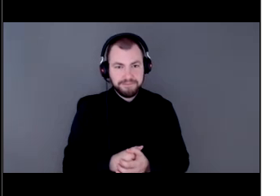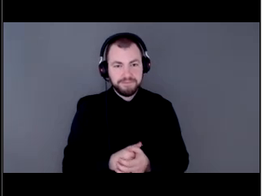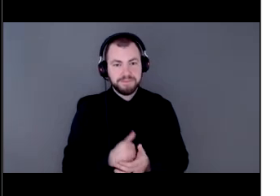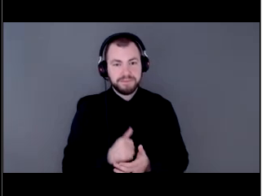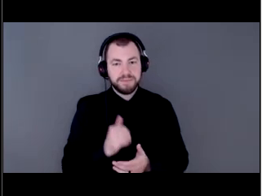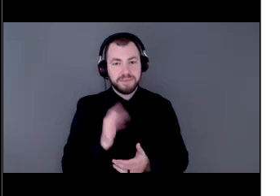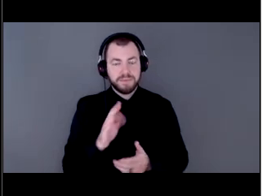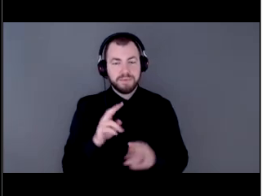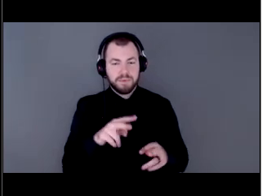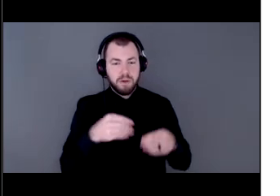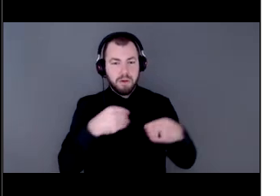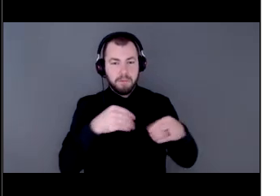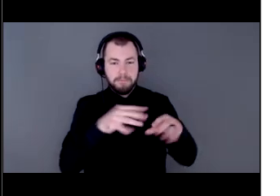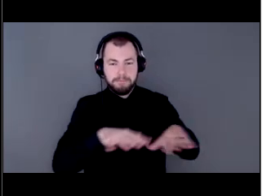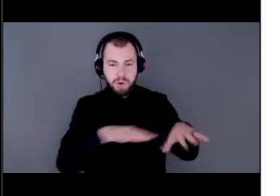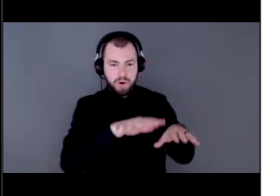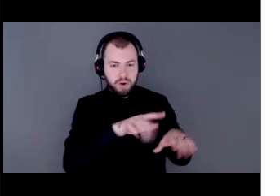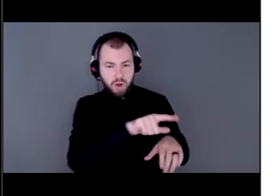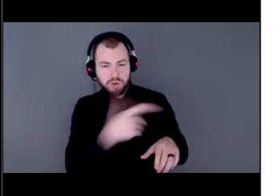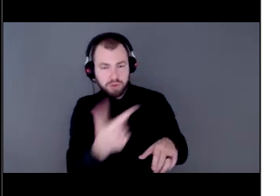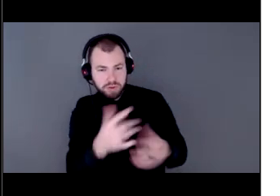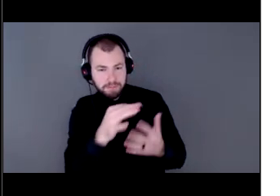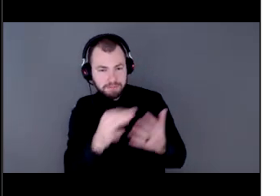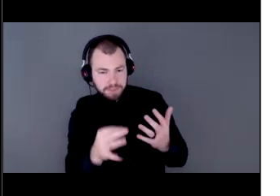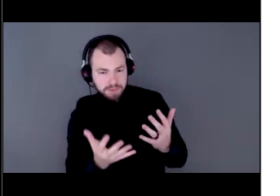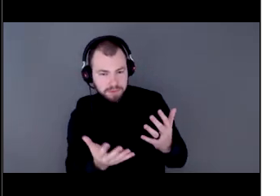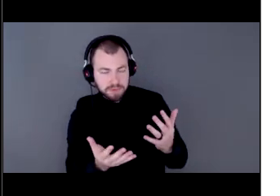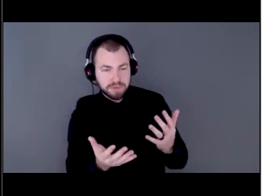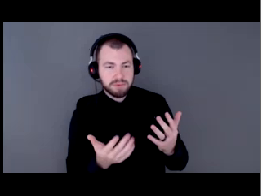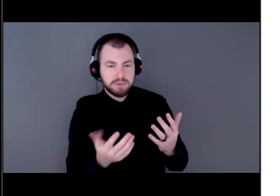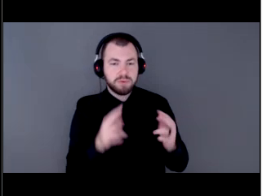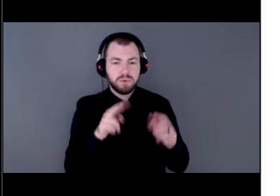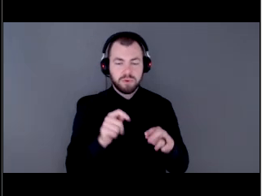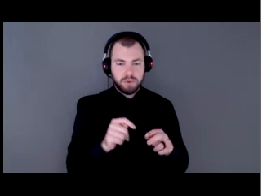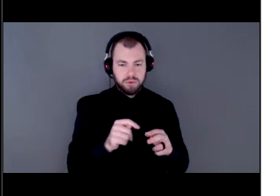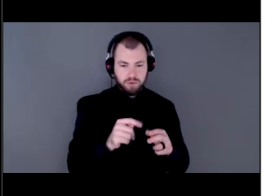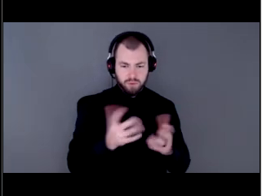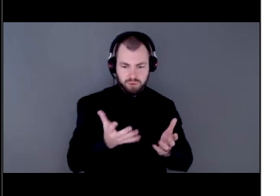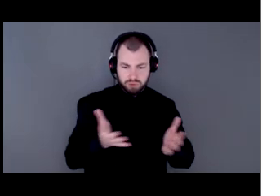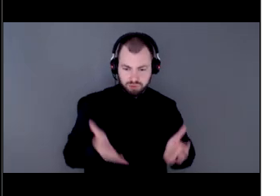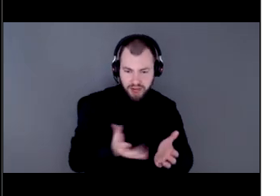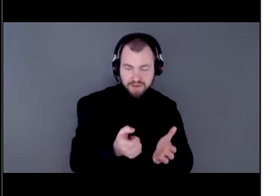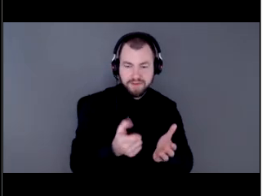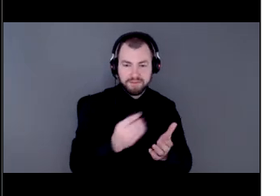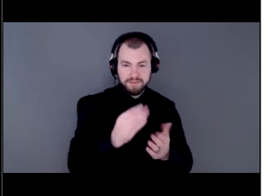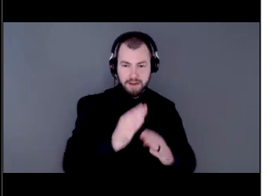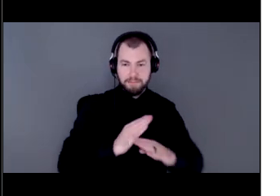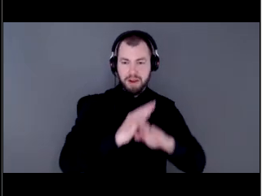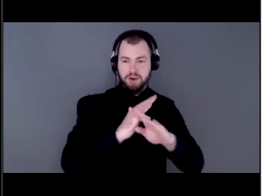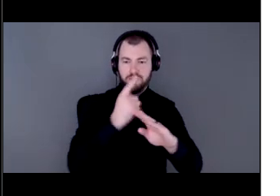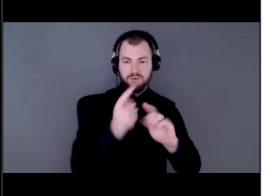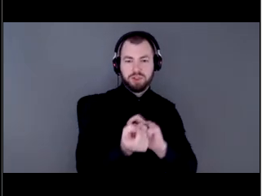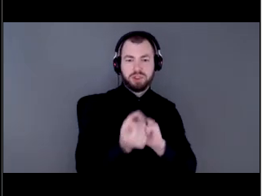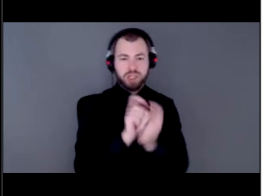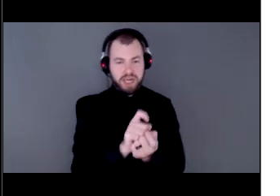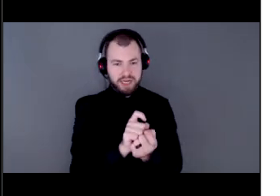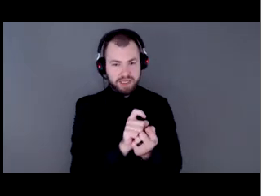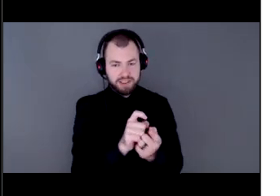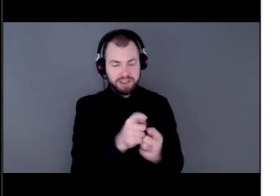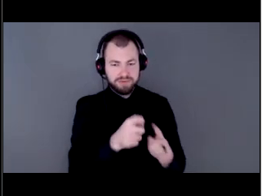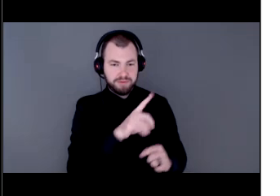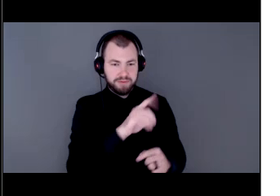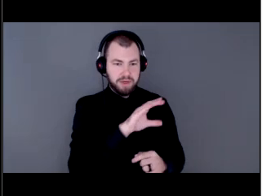market alternatives. We're going to be looking at the drivers and the barriers to changing use of products from docks